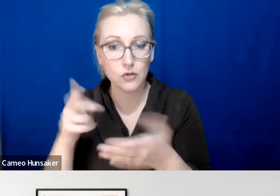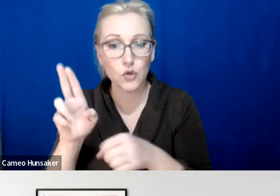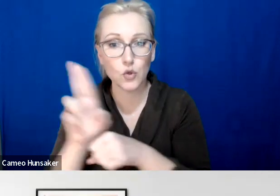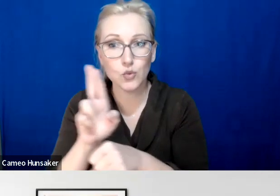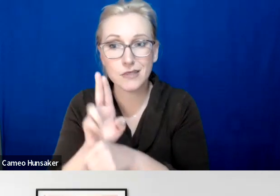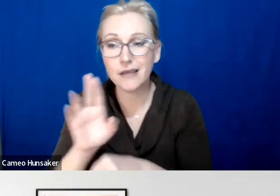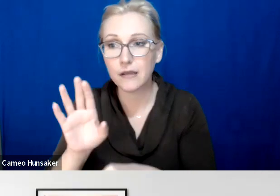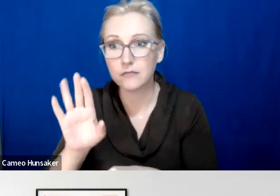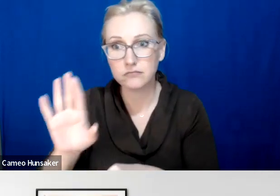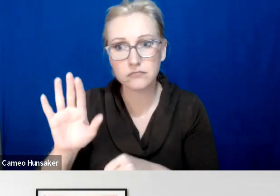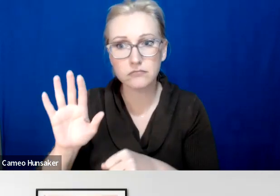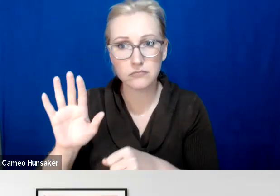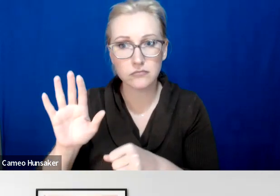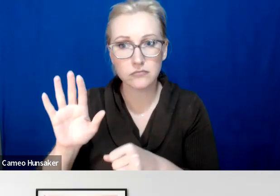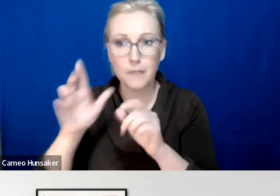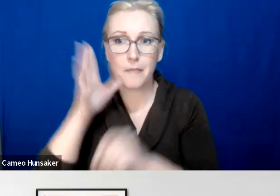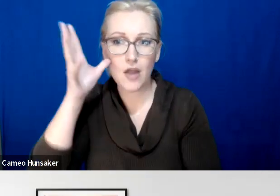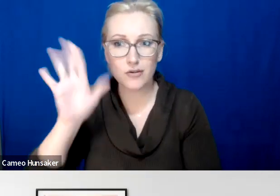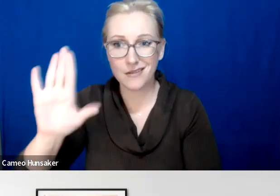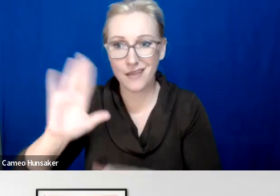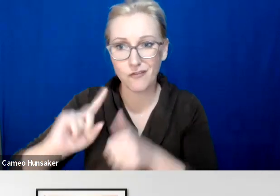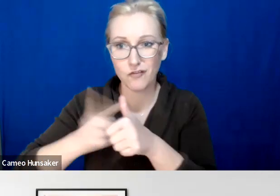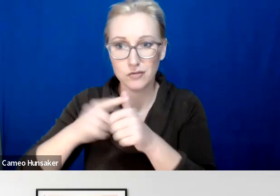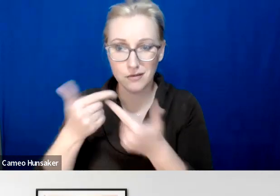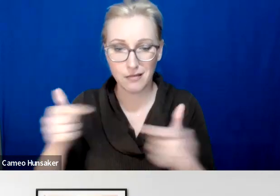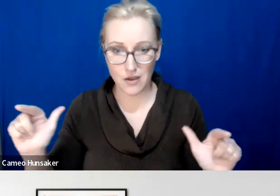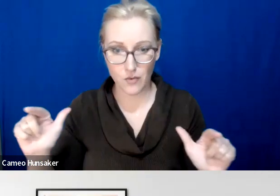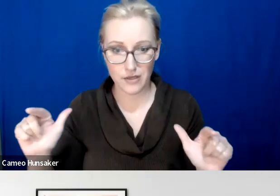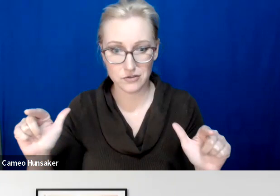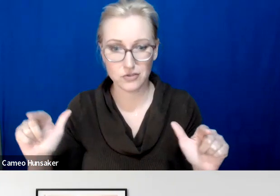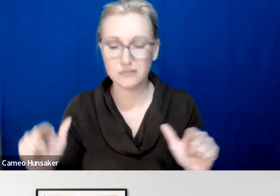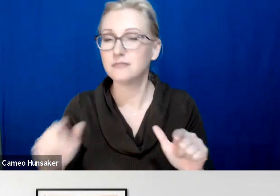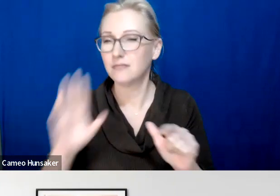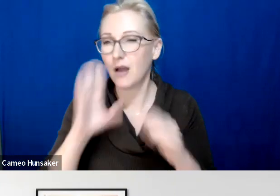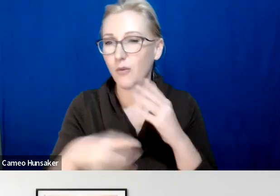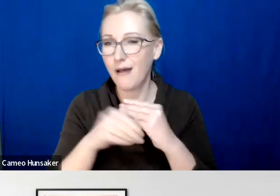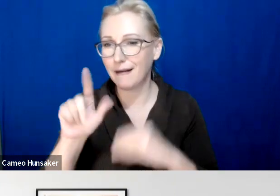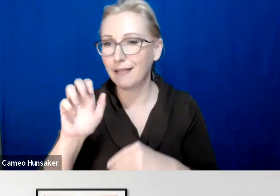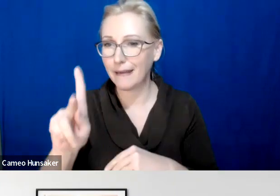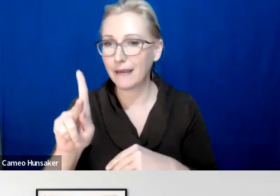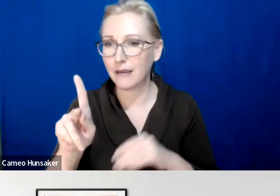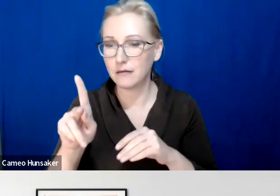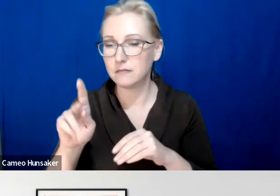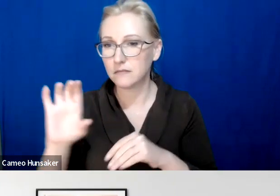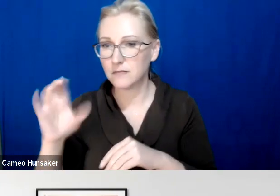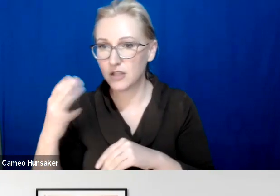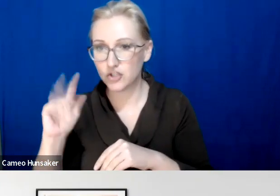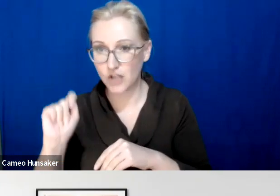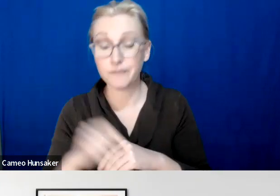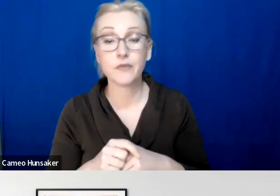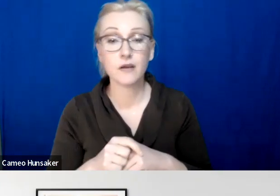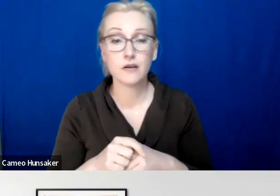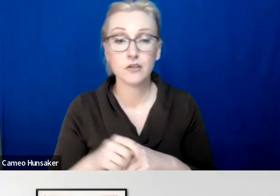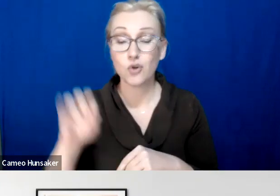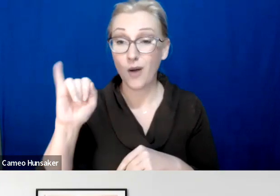of explain it. So under IDEA, which is the Individuals with Disabilities Education Act, and that's